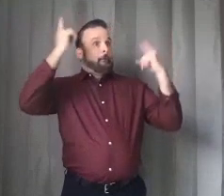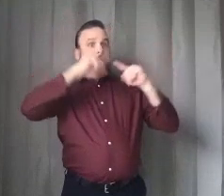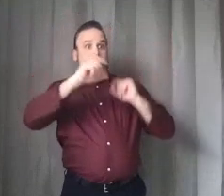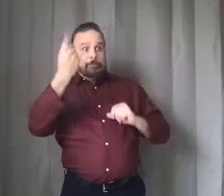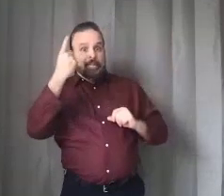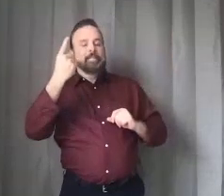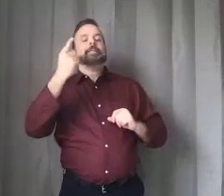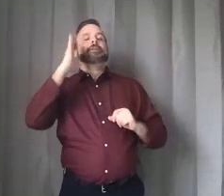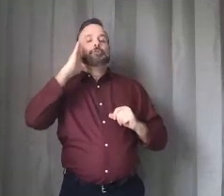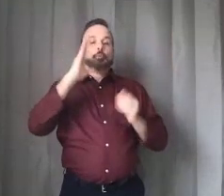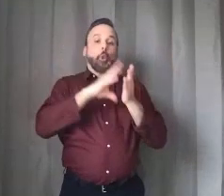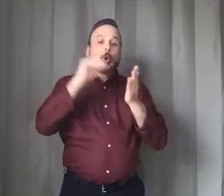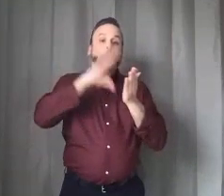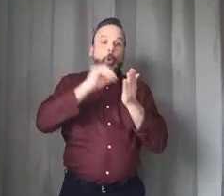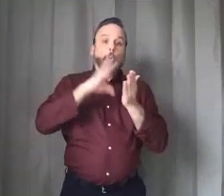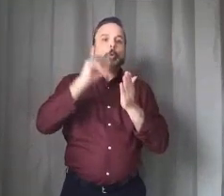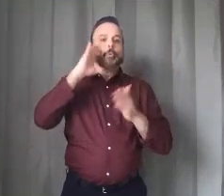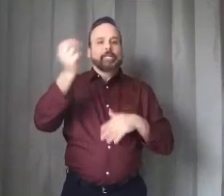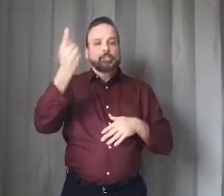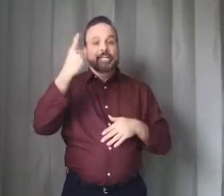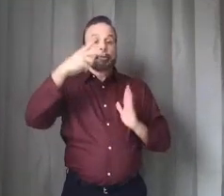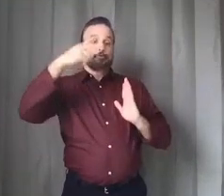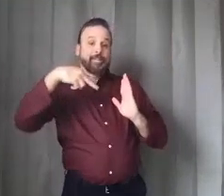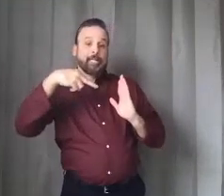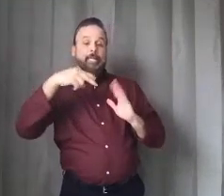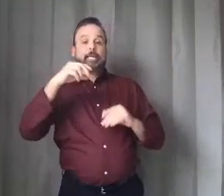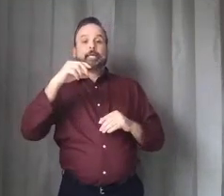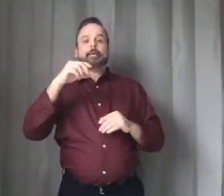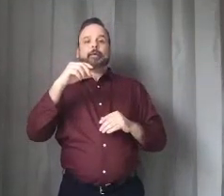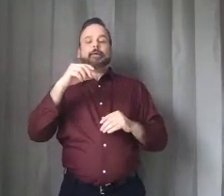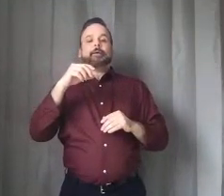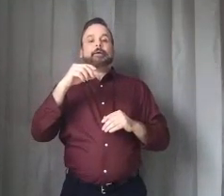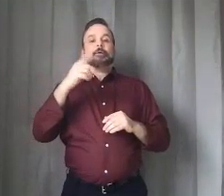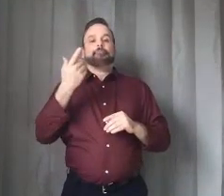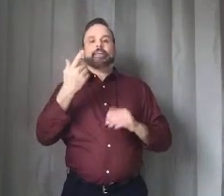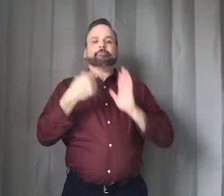Also reading, like Somaiya said, with an eye for like,